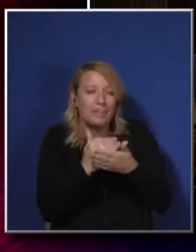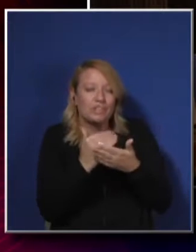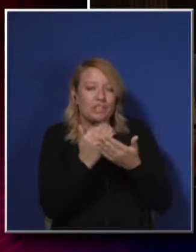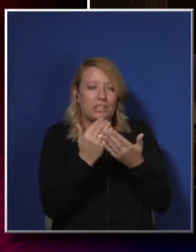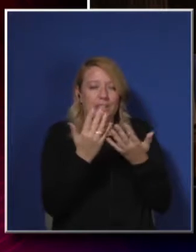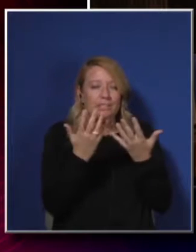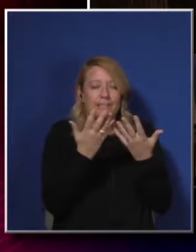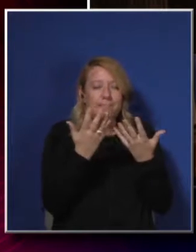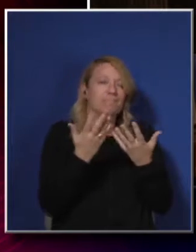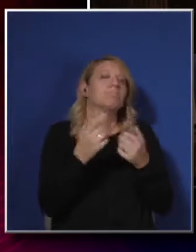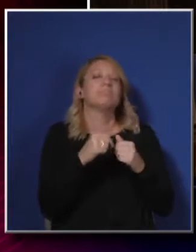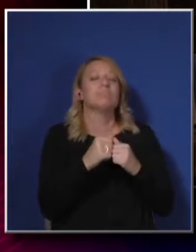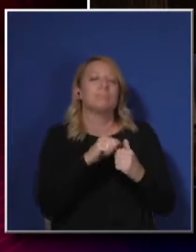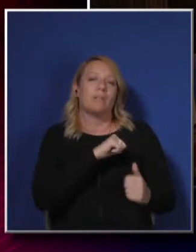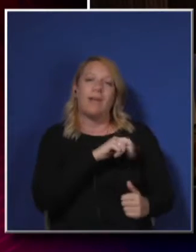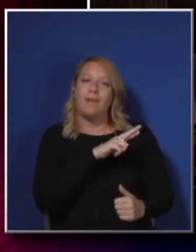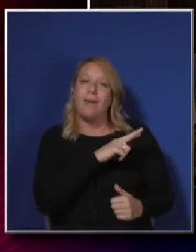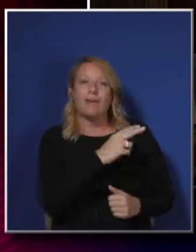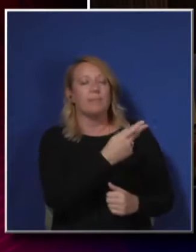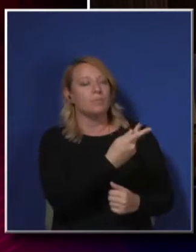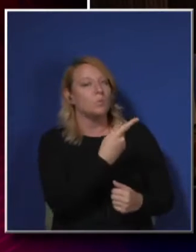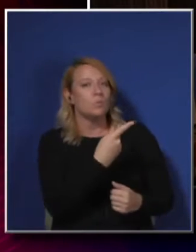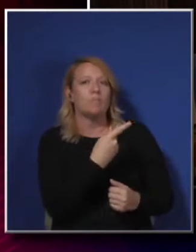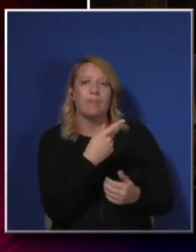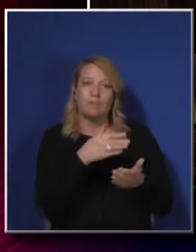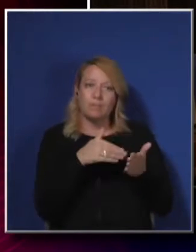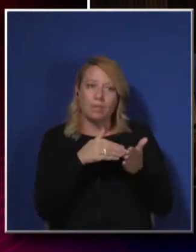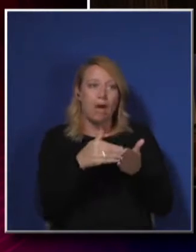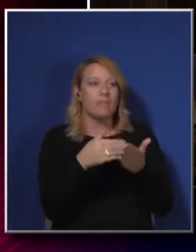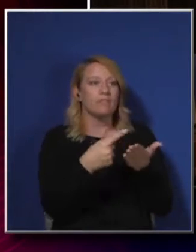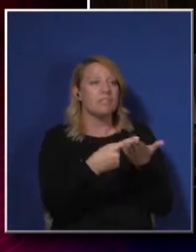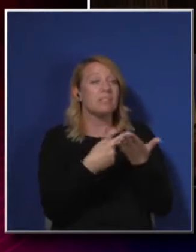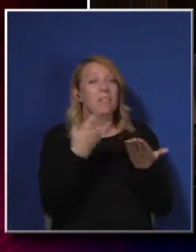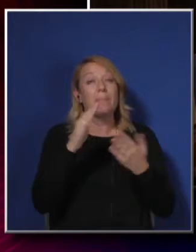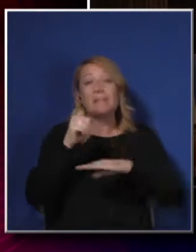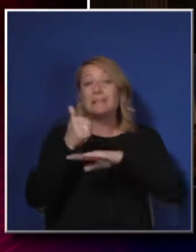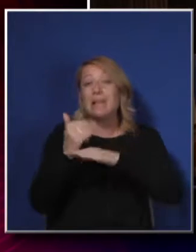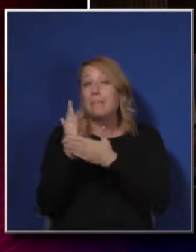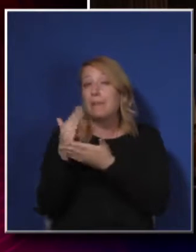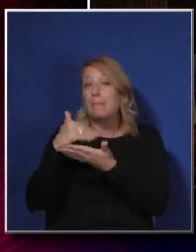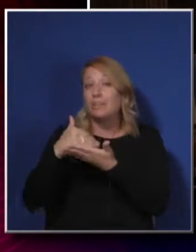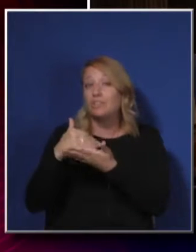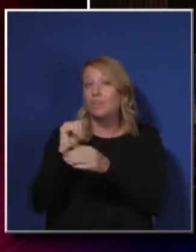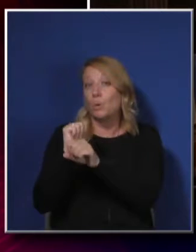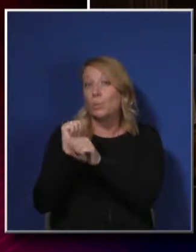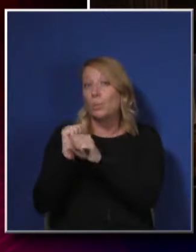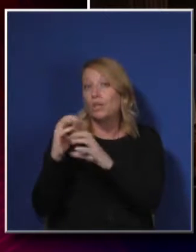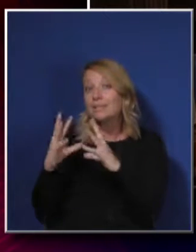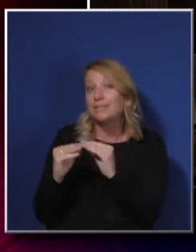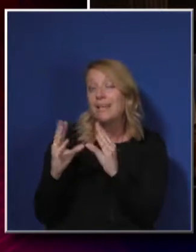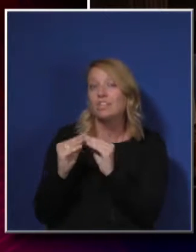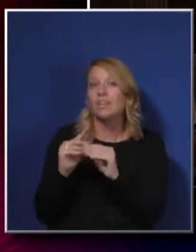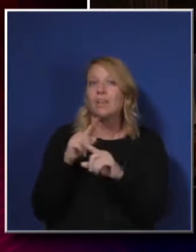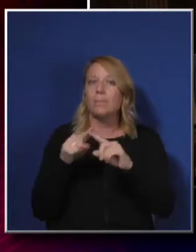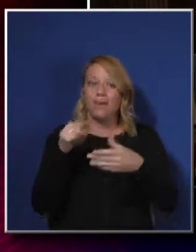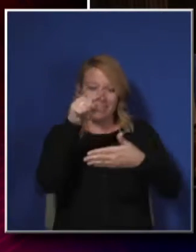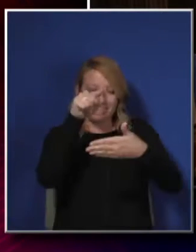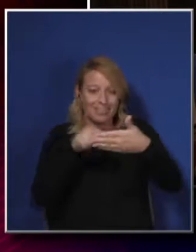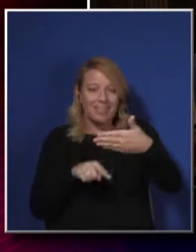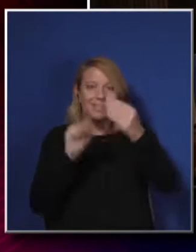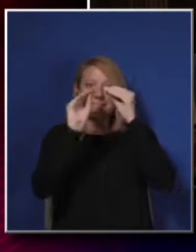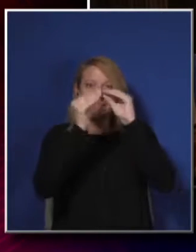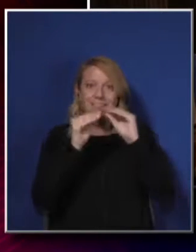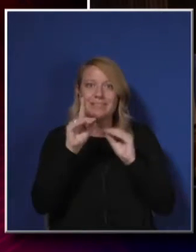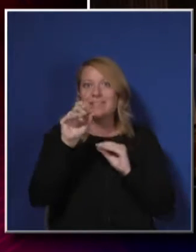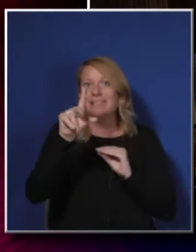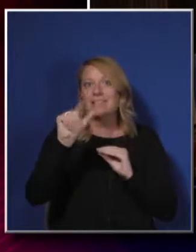think Annette and I have had conversations about maybe even a budget work session, but this kind of data makes it a lot easier if we